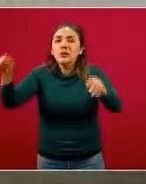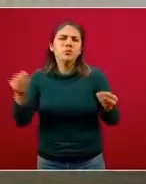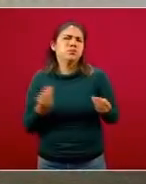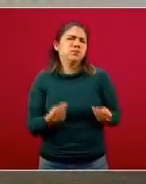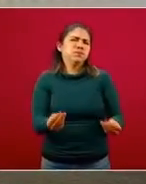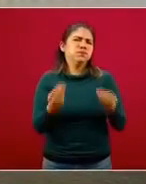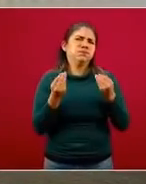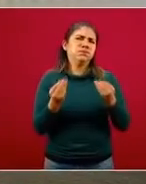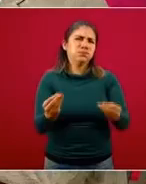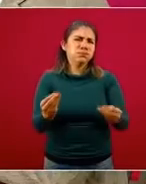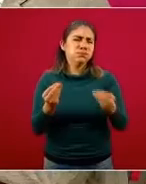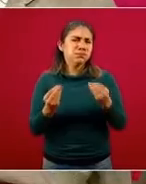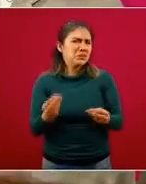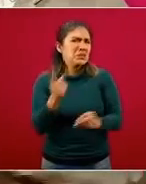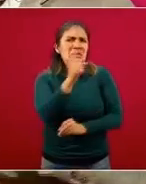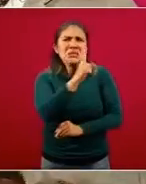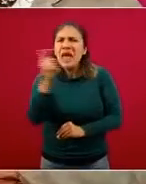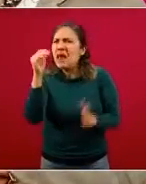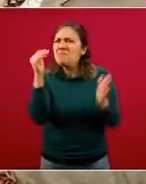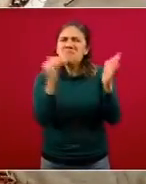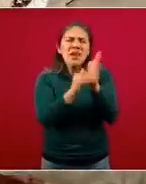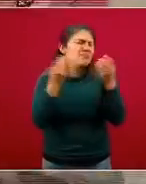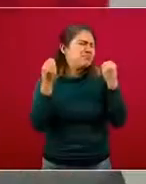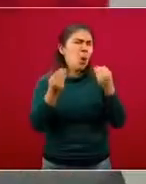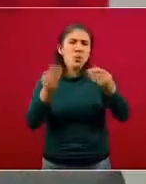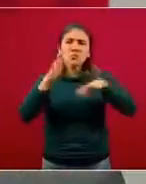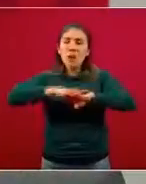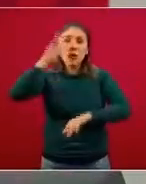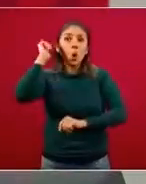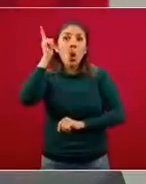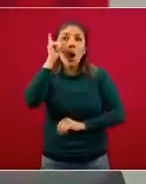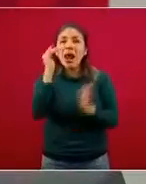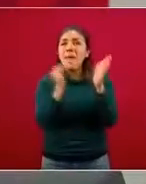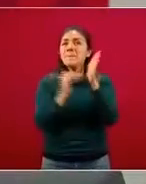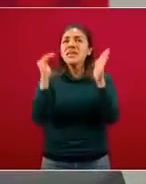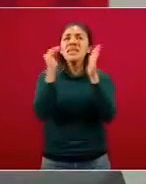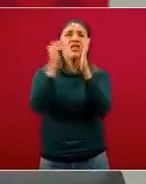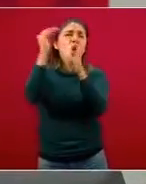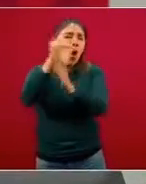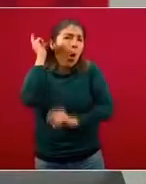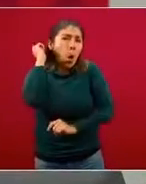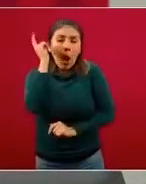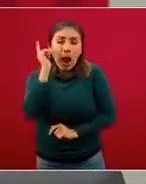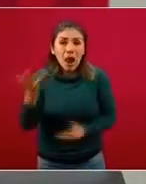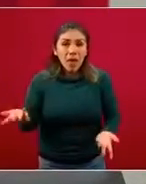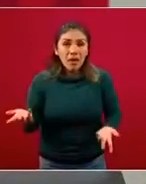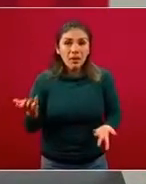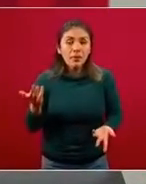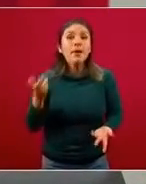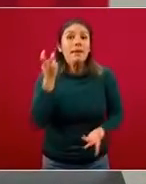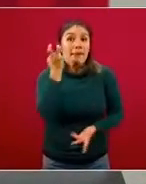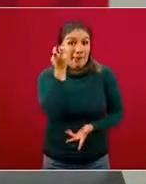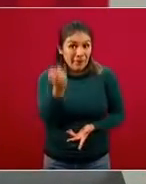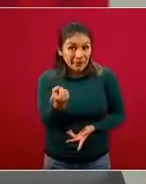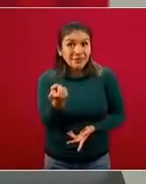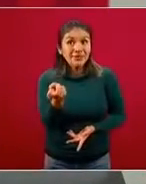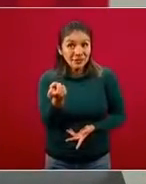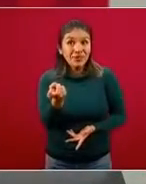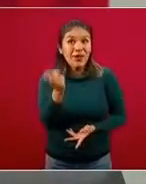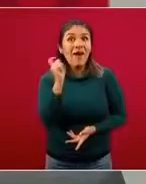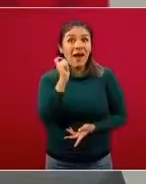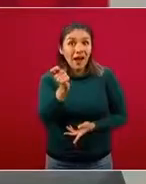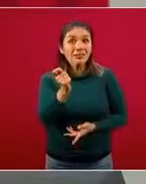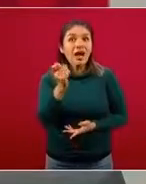of complications, stay at home. How many people are these? Hundreds of thousands of people. I wish it were, wish it were, God willing,